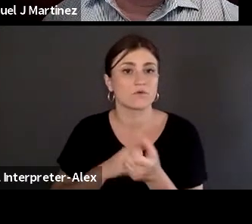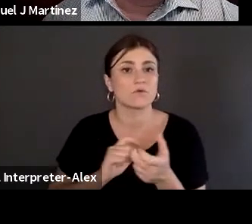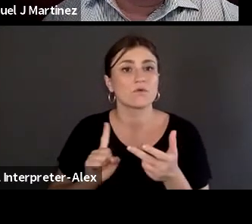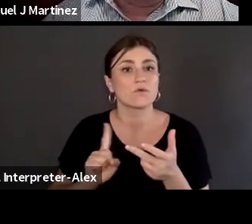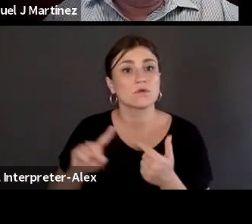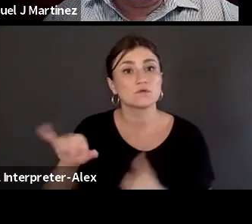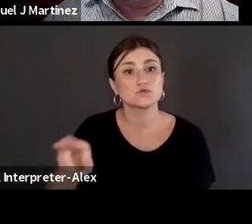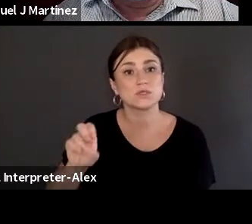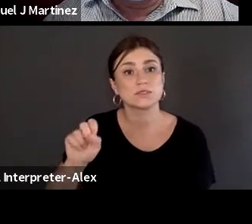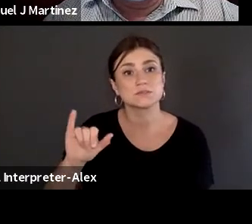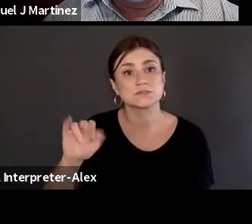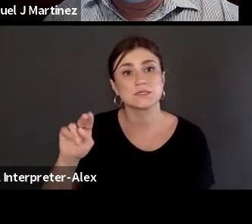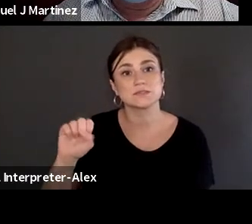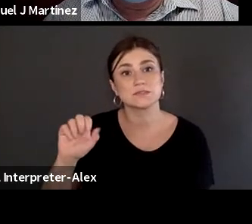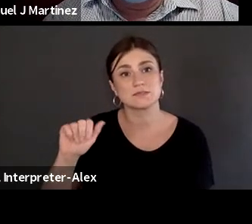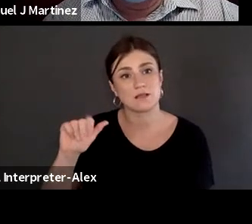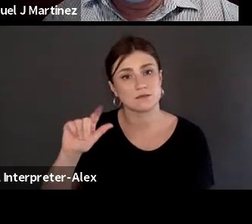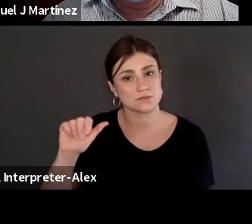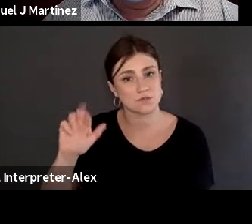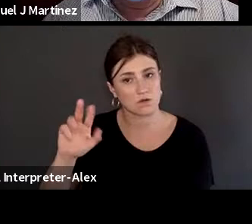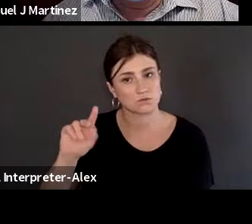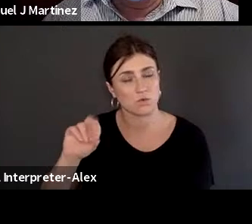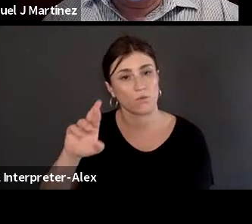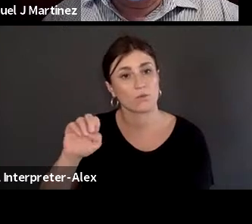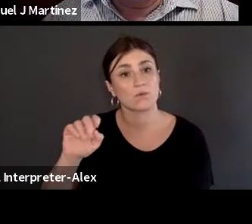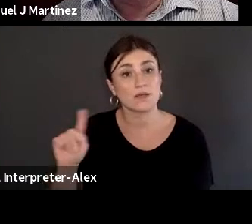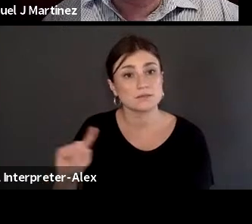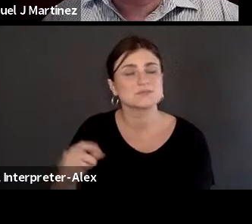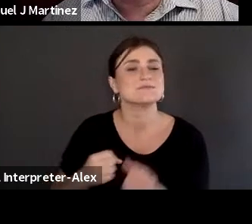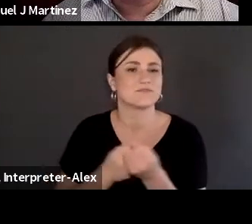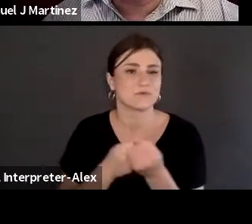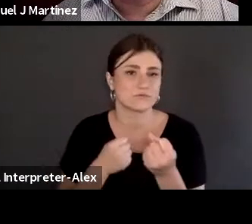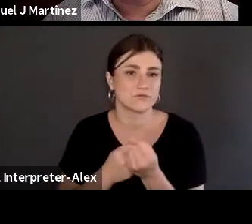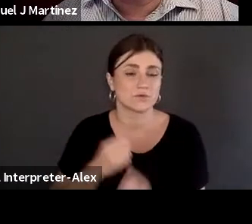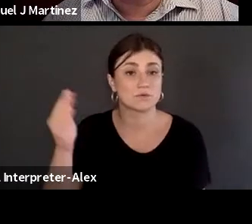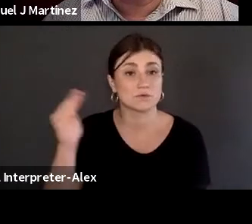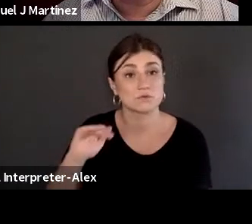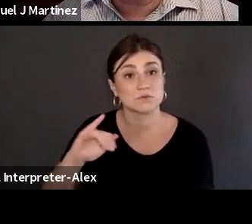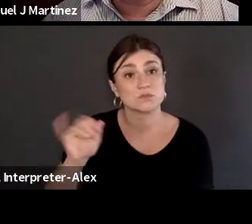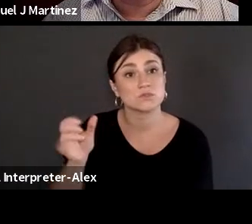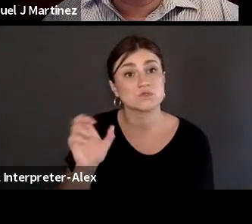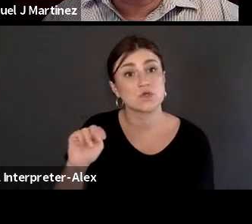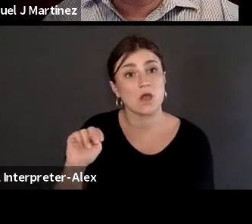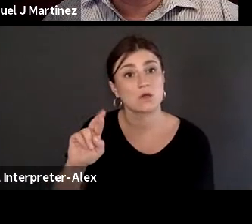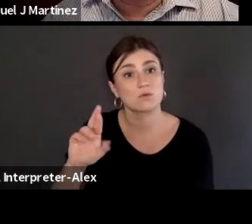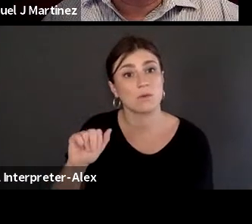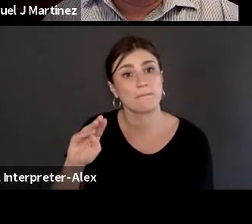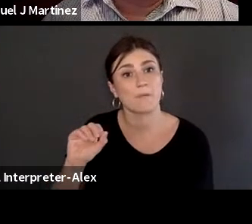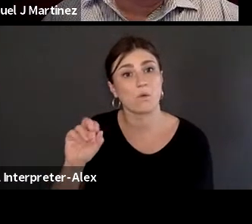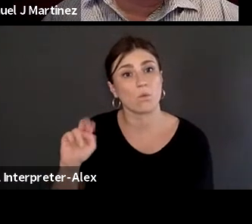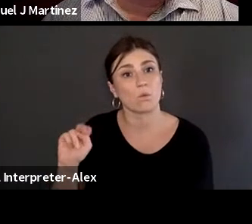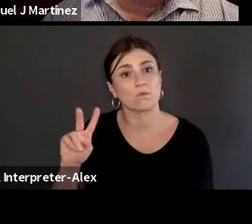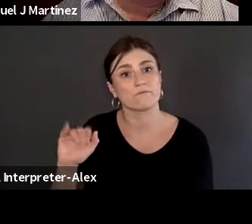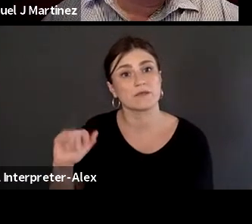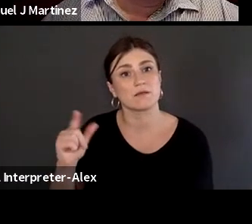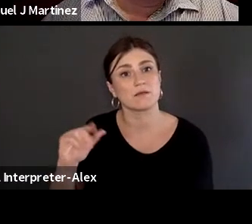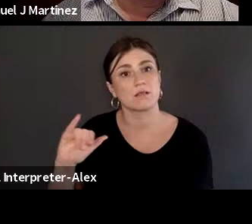Justin Salazar Torres? In favor. Councillor John Ramon Vigil? For the